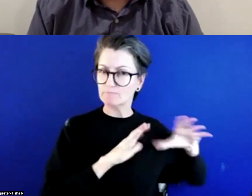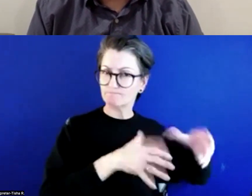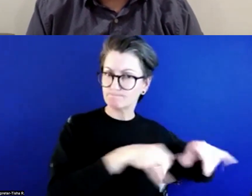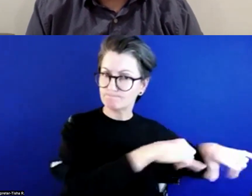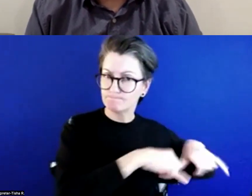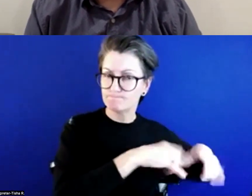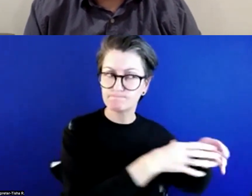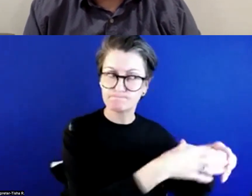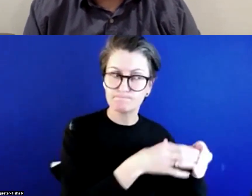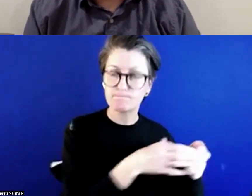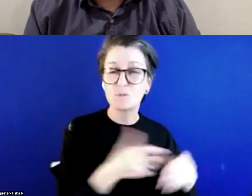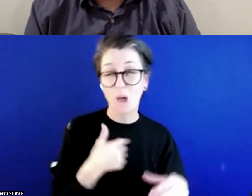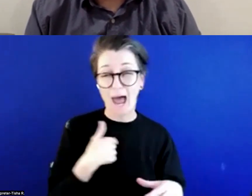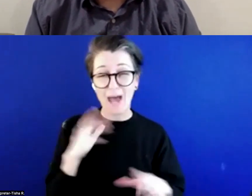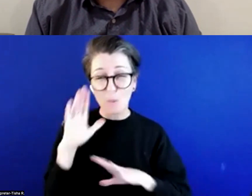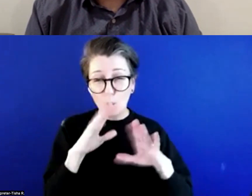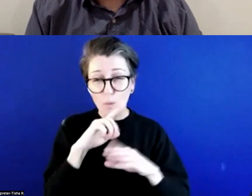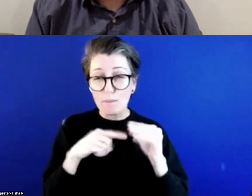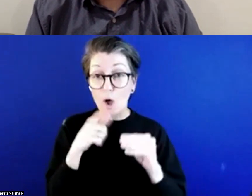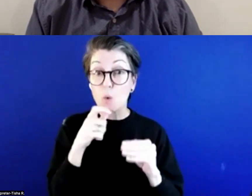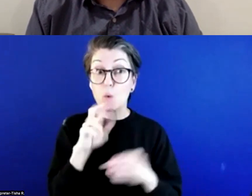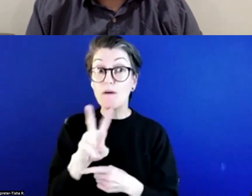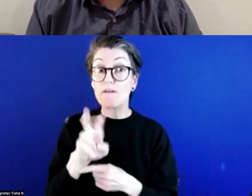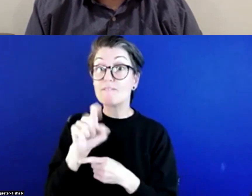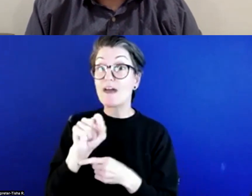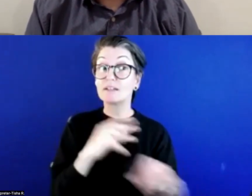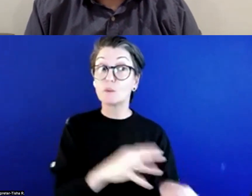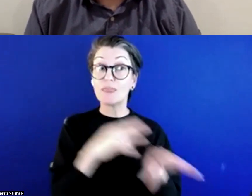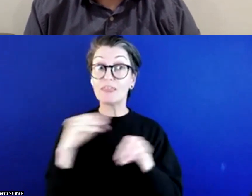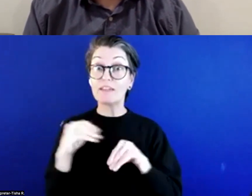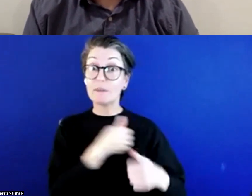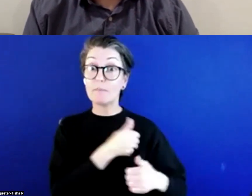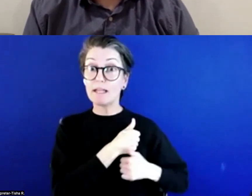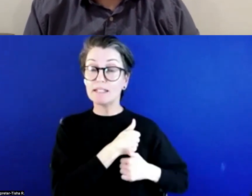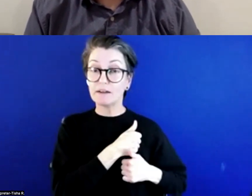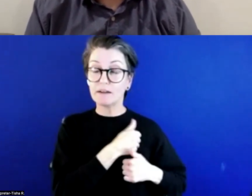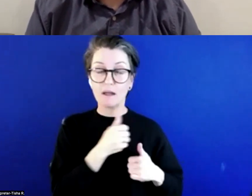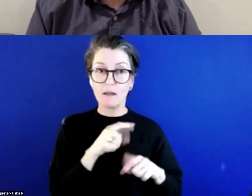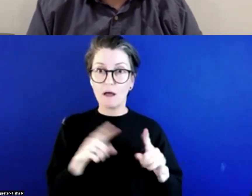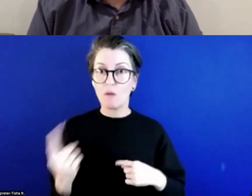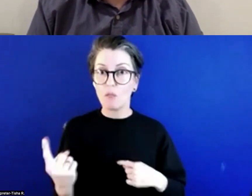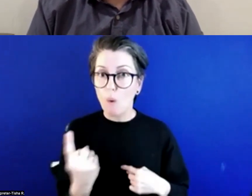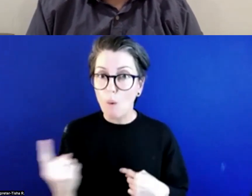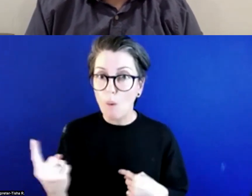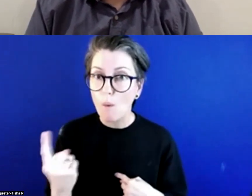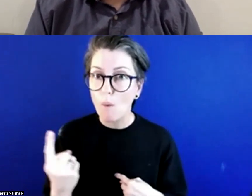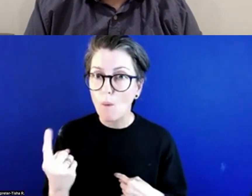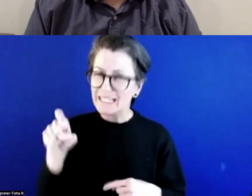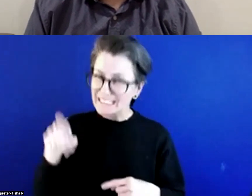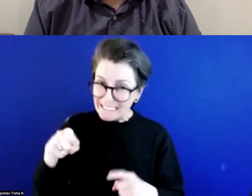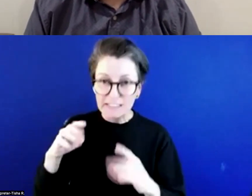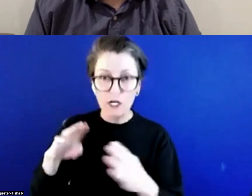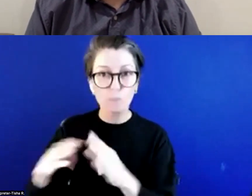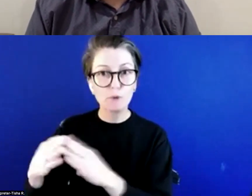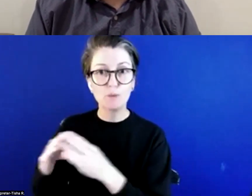the military is a completely different it's a different world, right? It is different than the corporate world. It's different